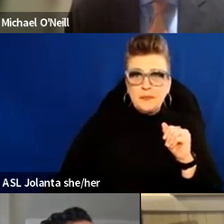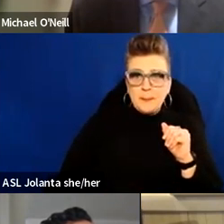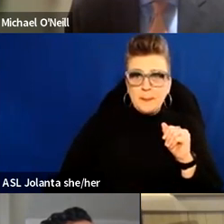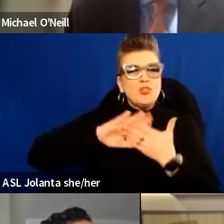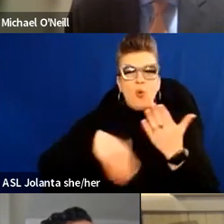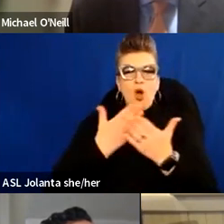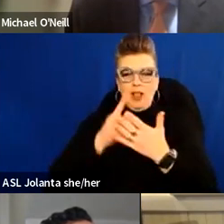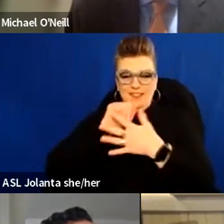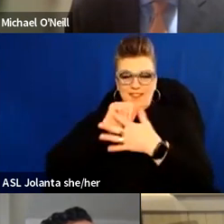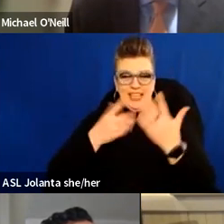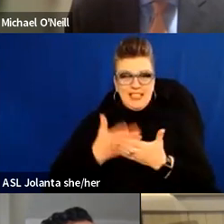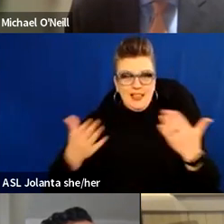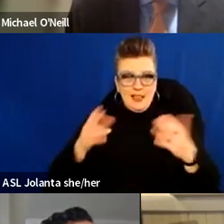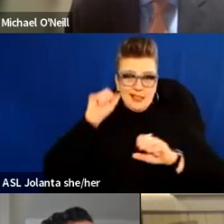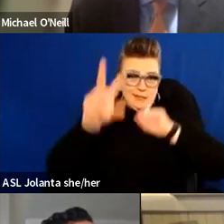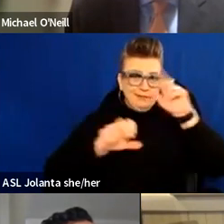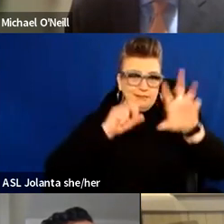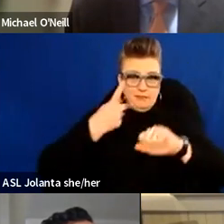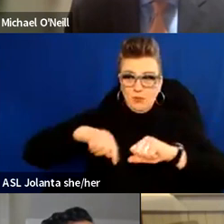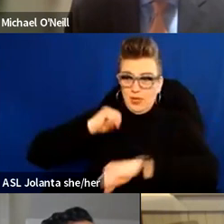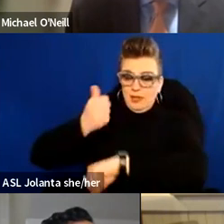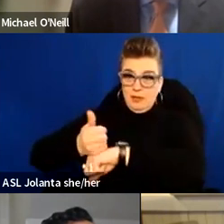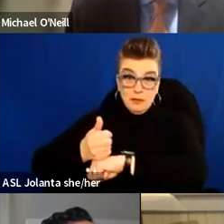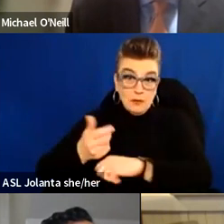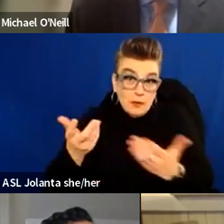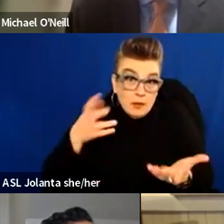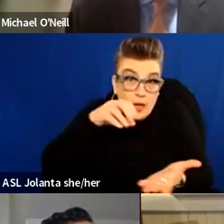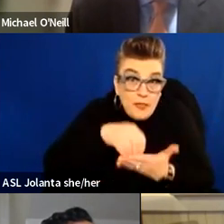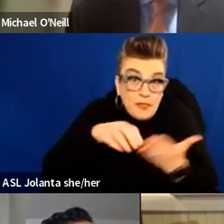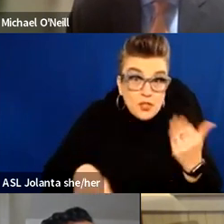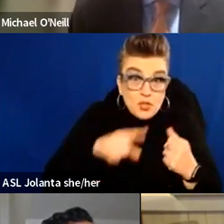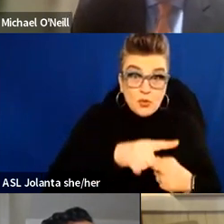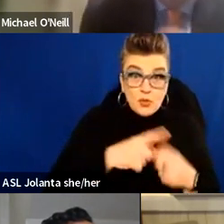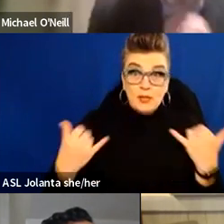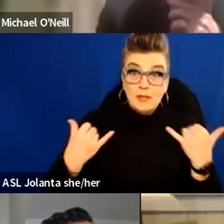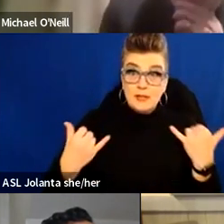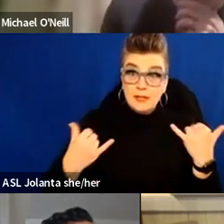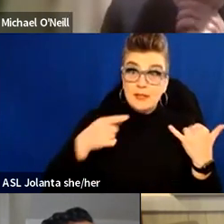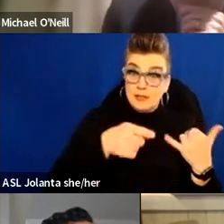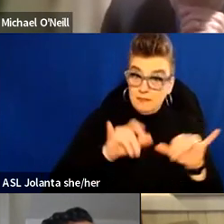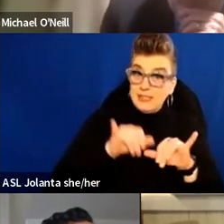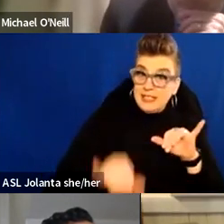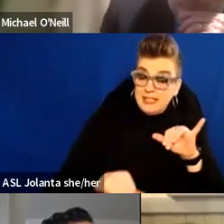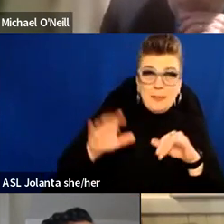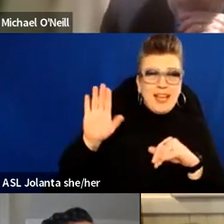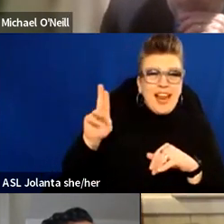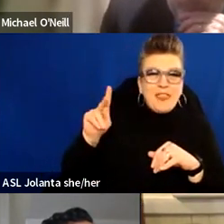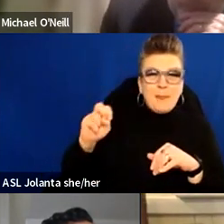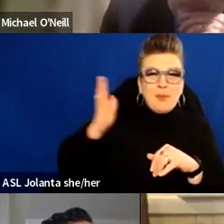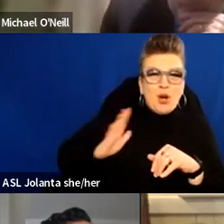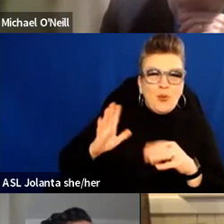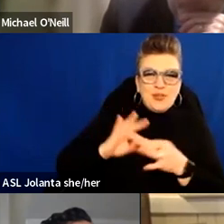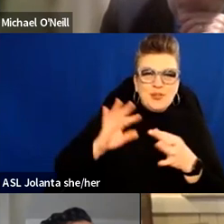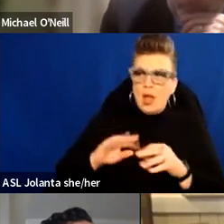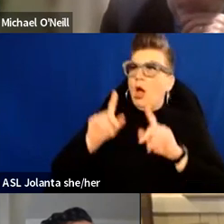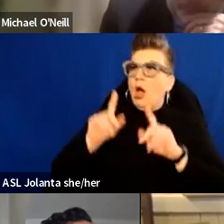place you know and our students are staying you know at the burke we used to say you know uh attendance is a